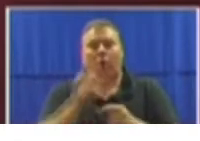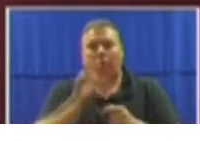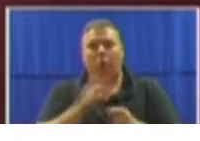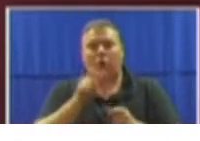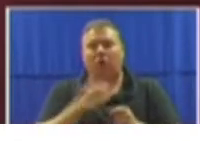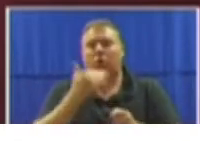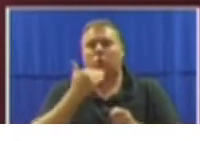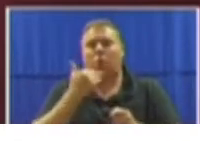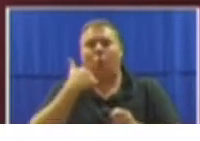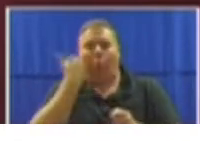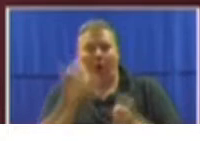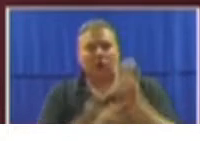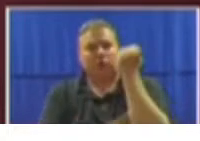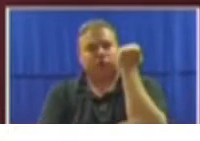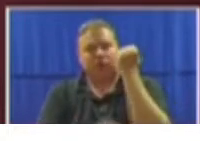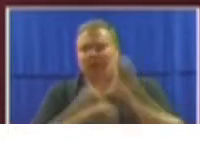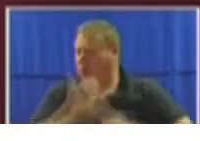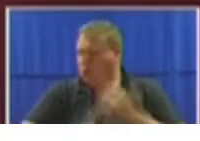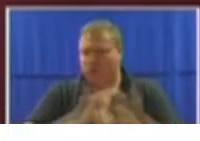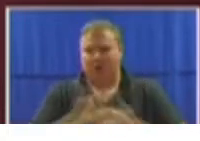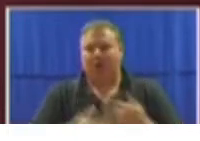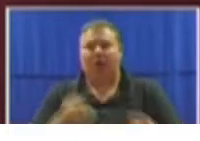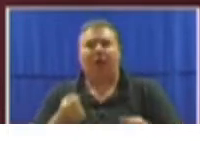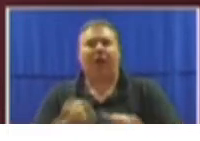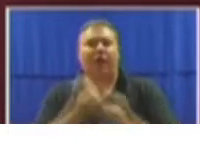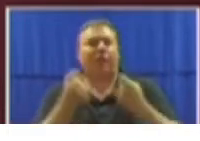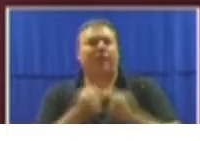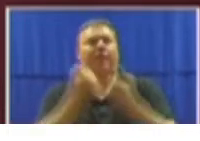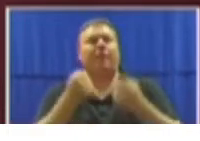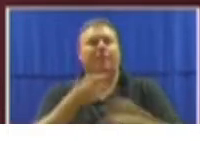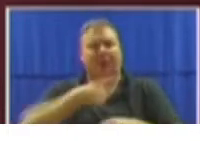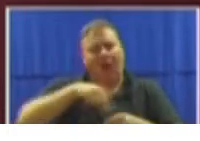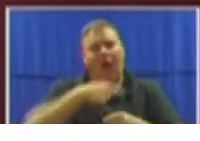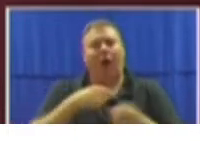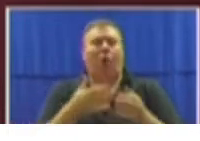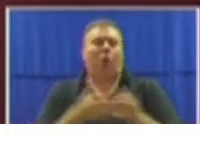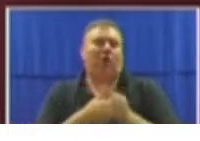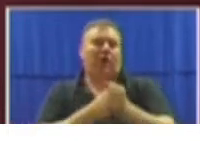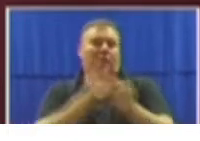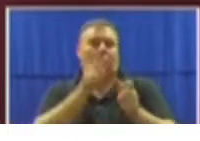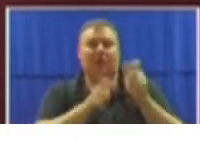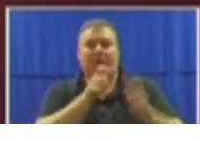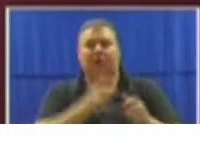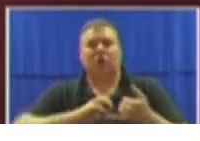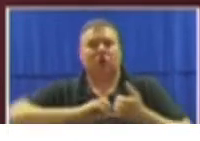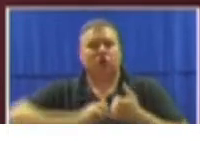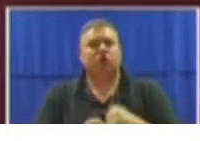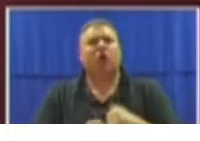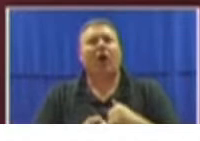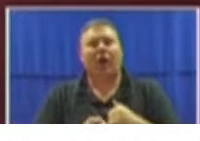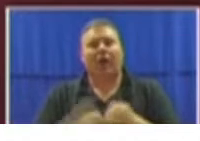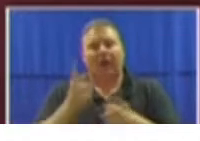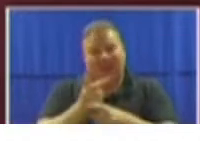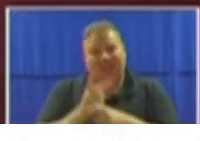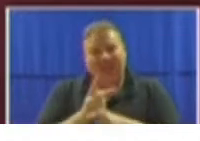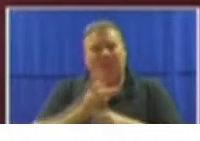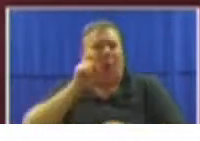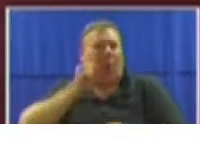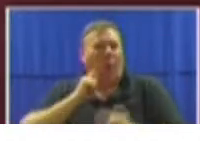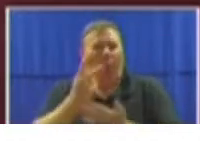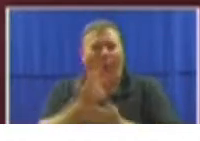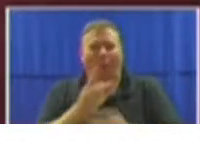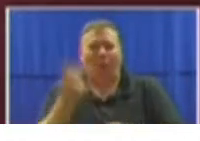a concerted onslaught against our leaders in an effort to keep intact old patterns